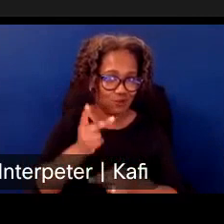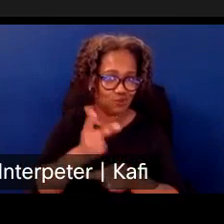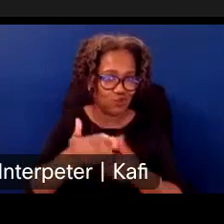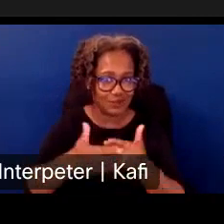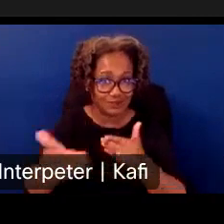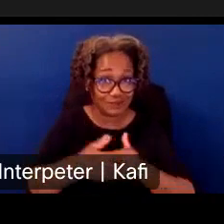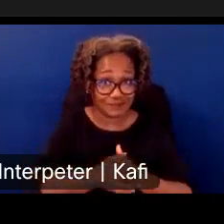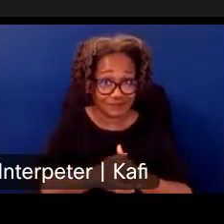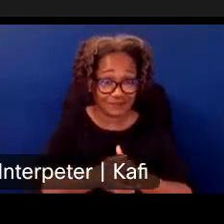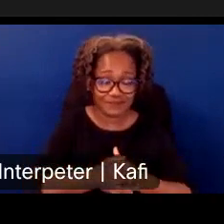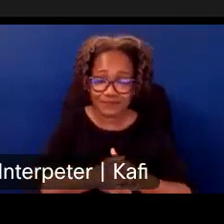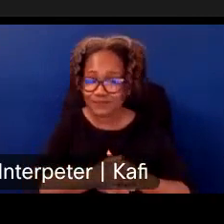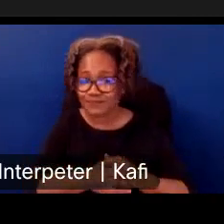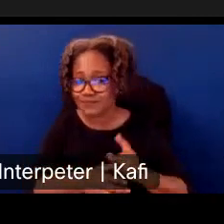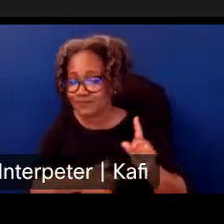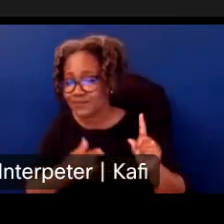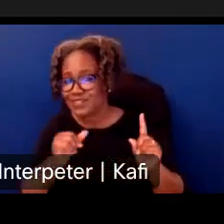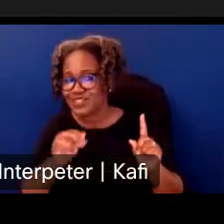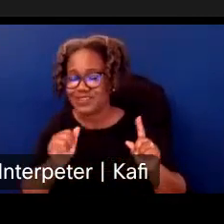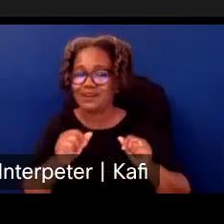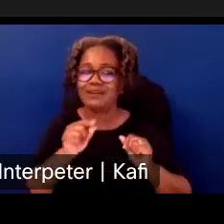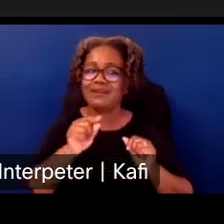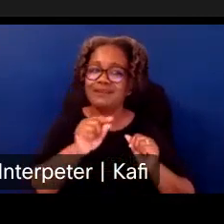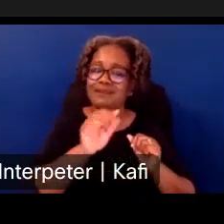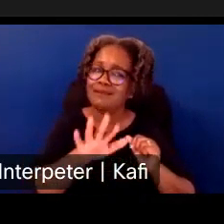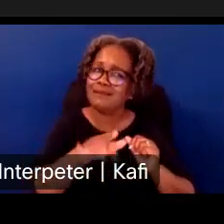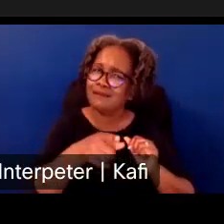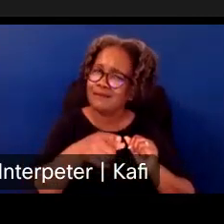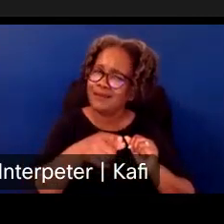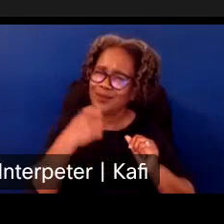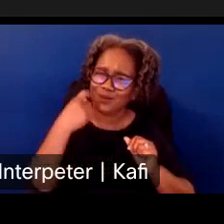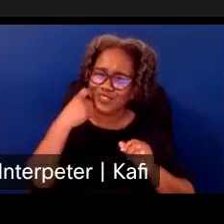you actually opened up a door for something that I'd like to ask you.